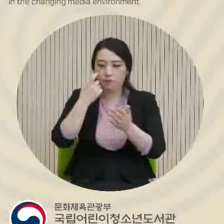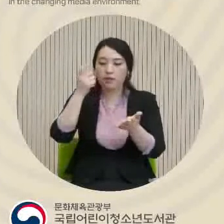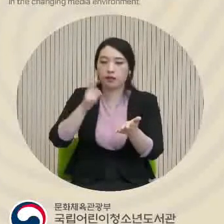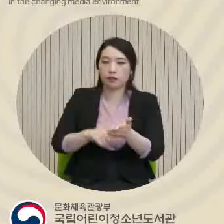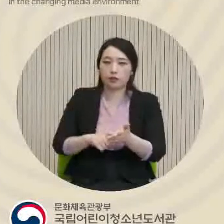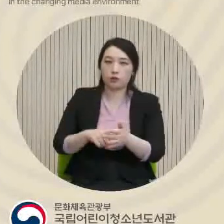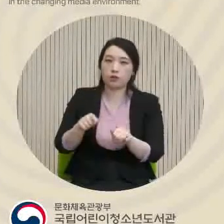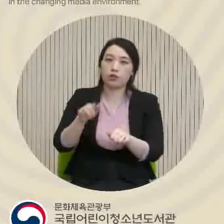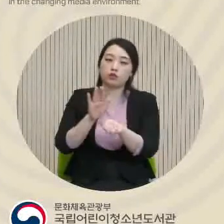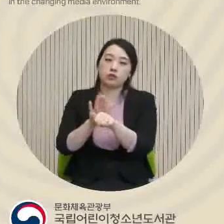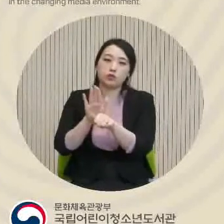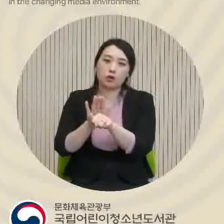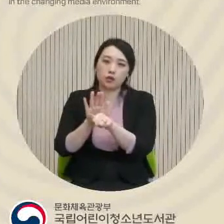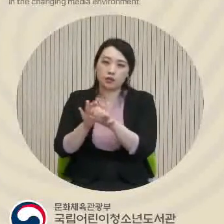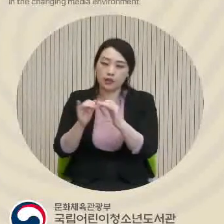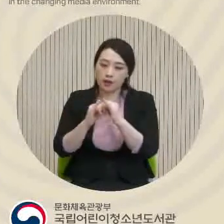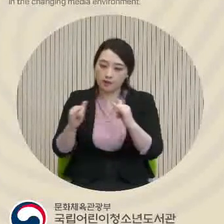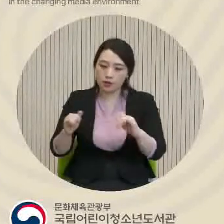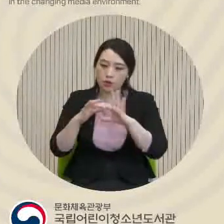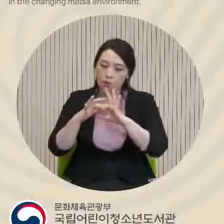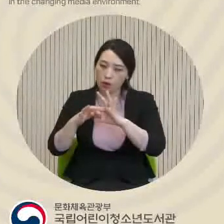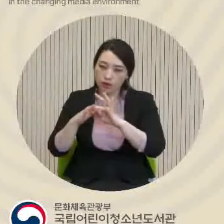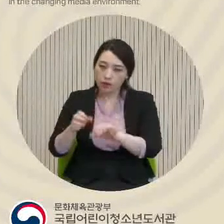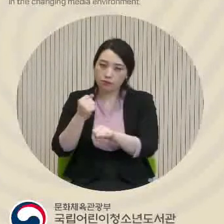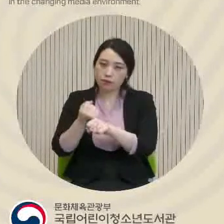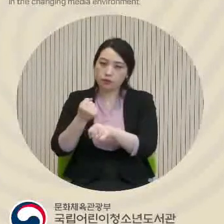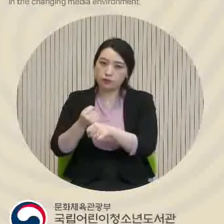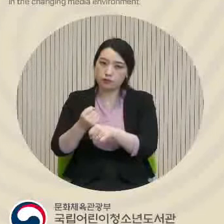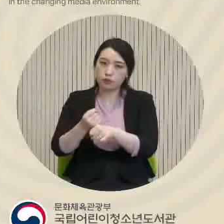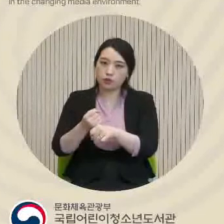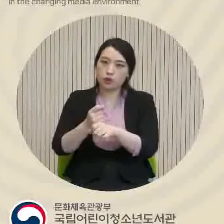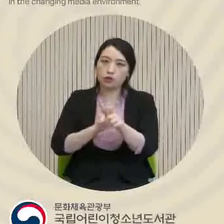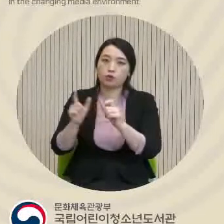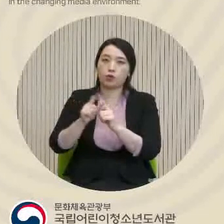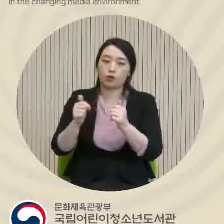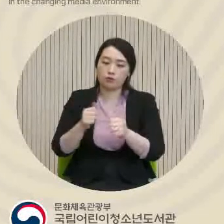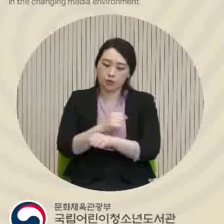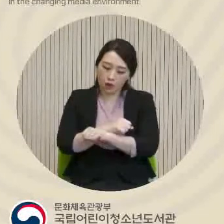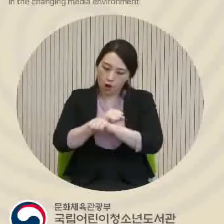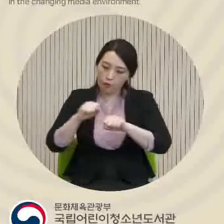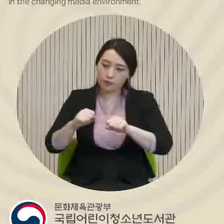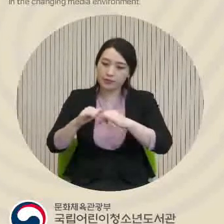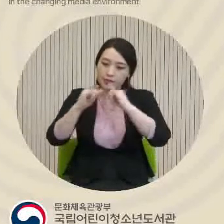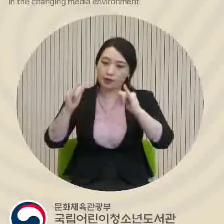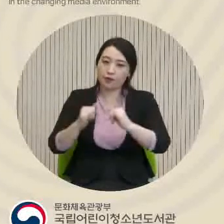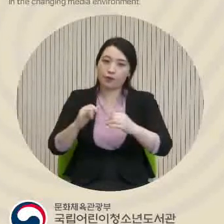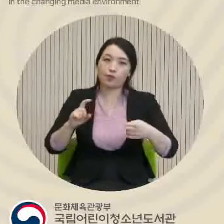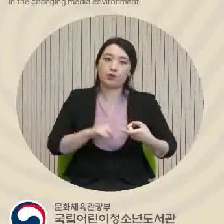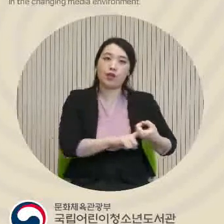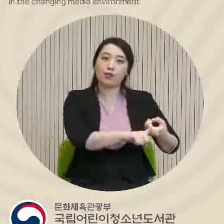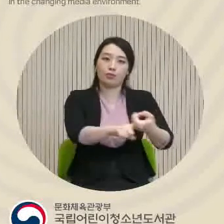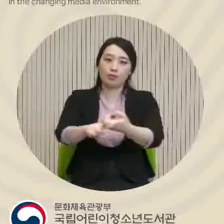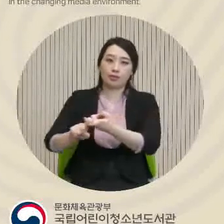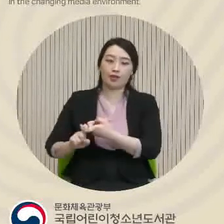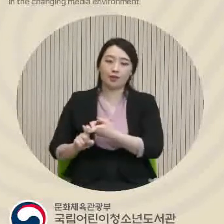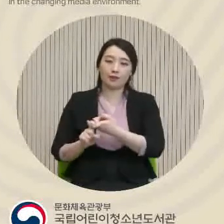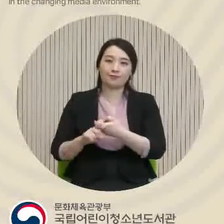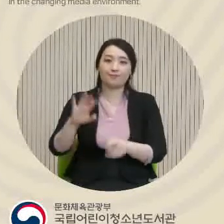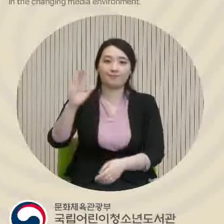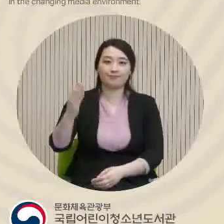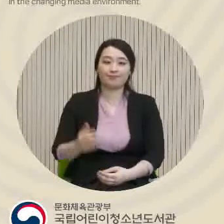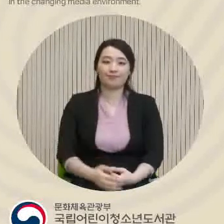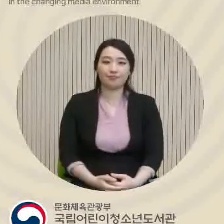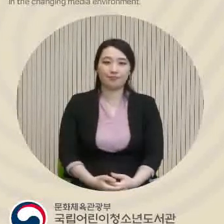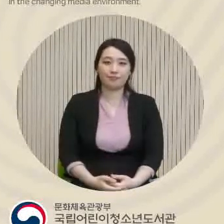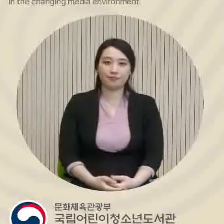to discover the children's interest in reading and create a network of people to support them and connect them to